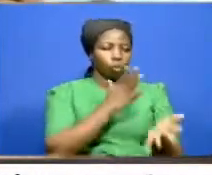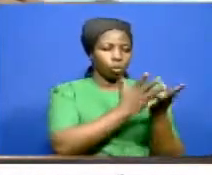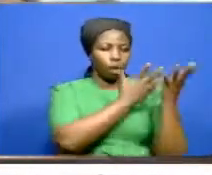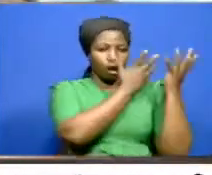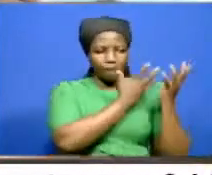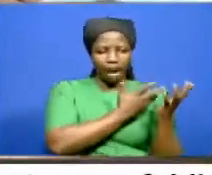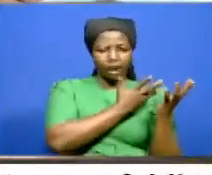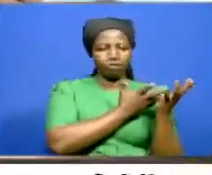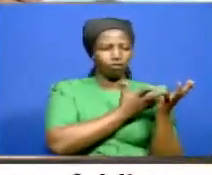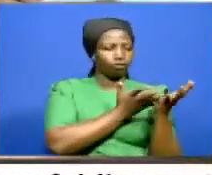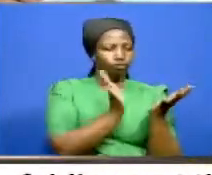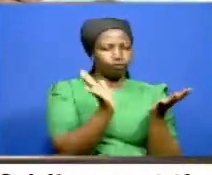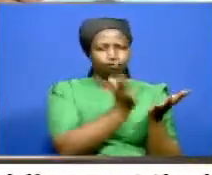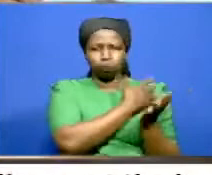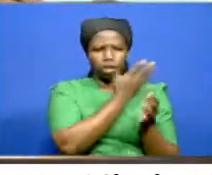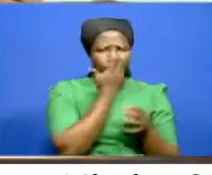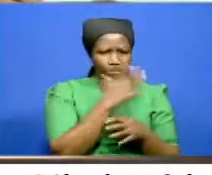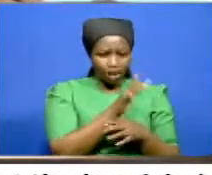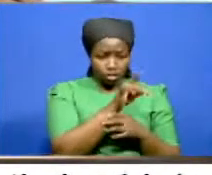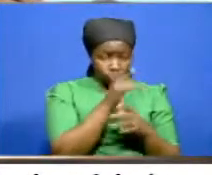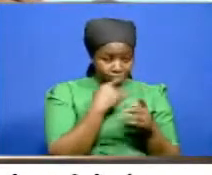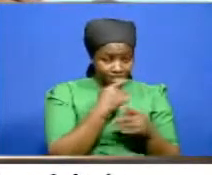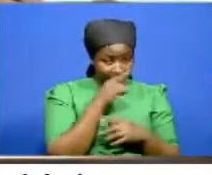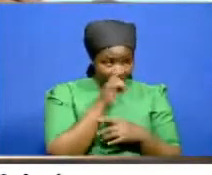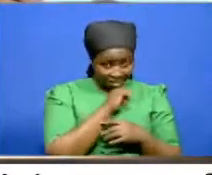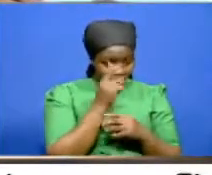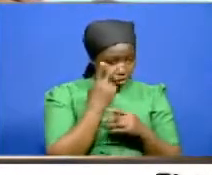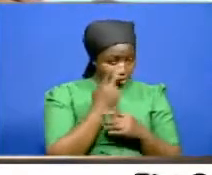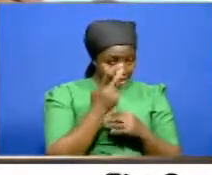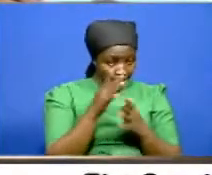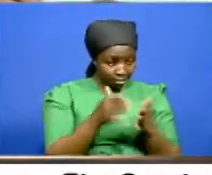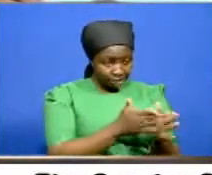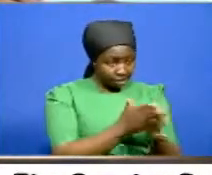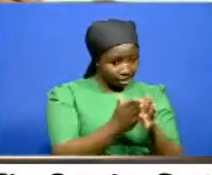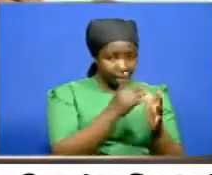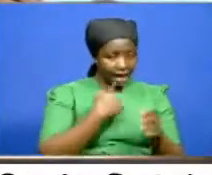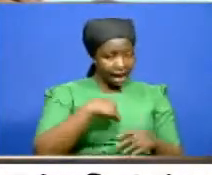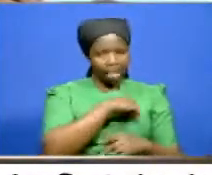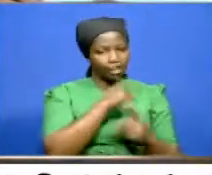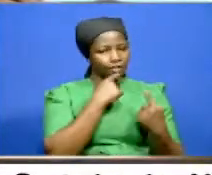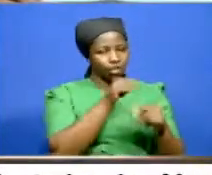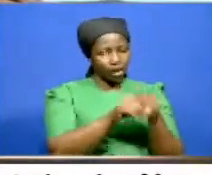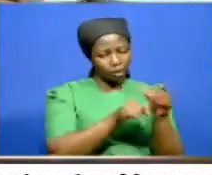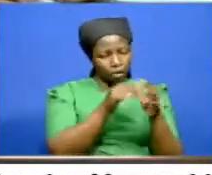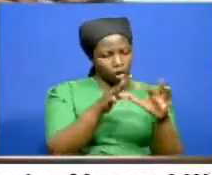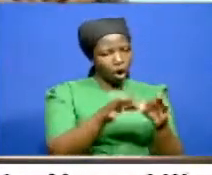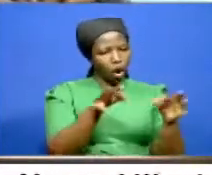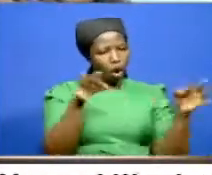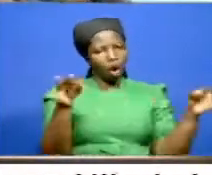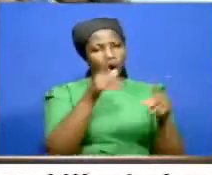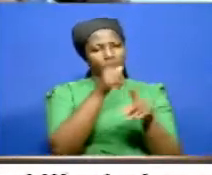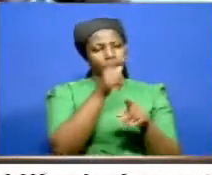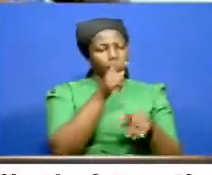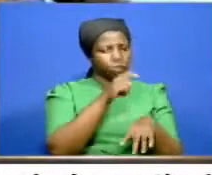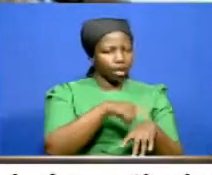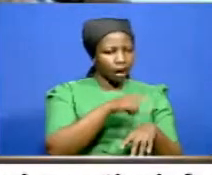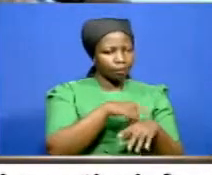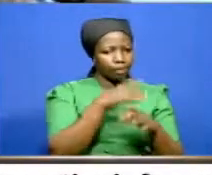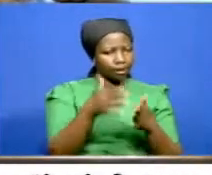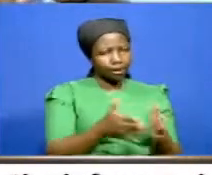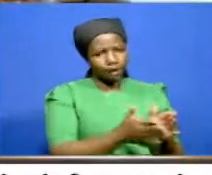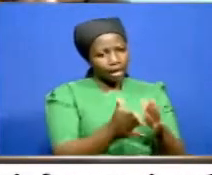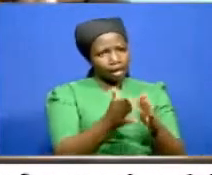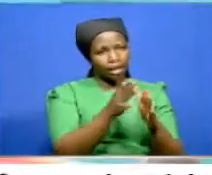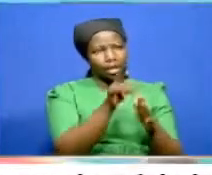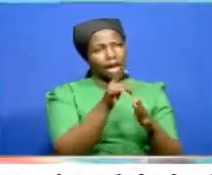mentioned, now looking at this strategy that, of course, we had talked about the long-term strategy, but as you mentioned, we